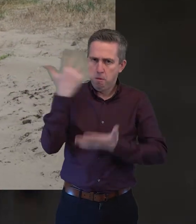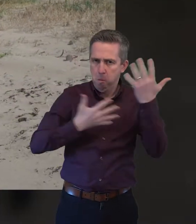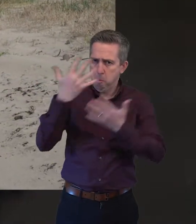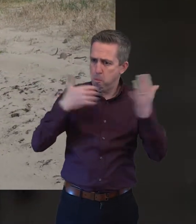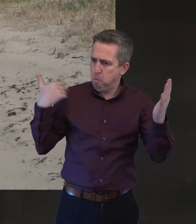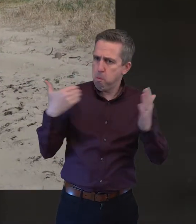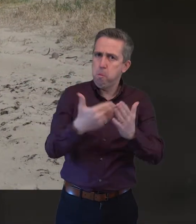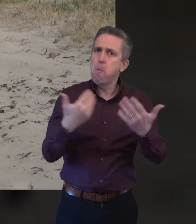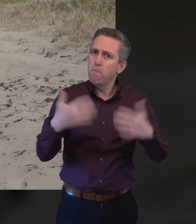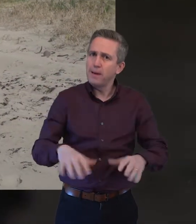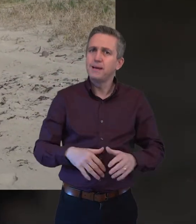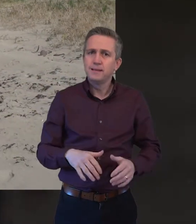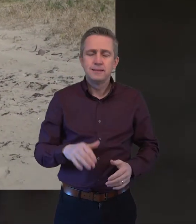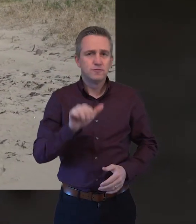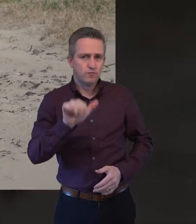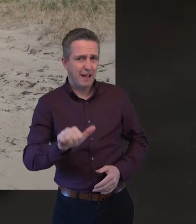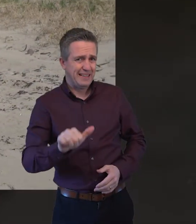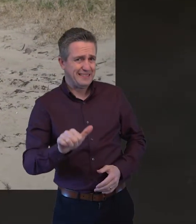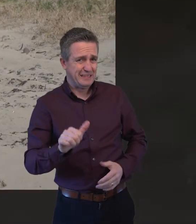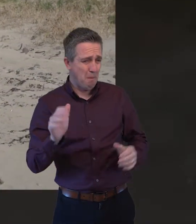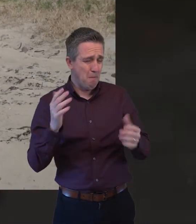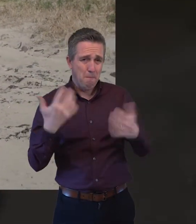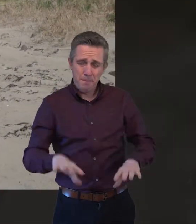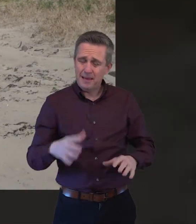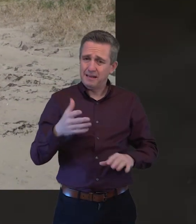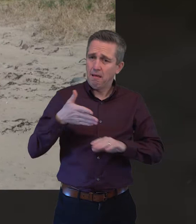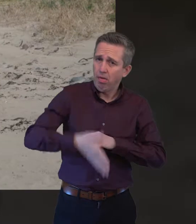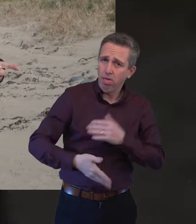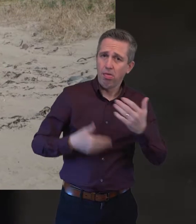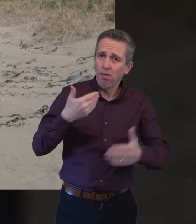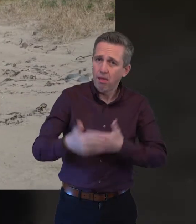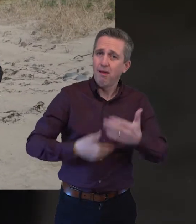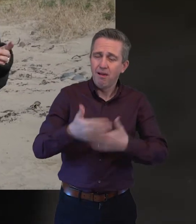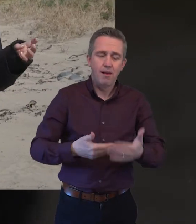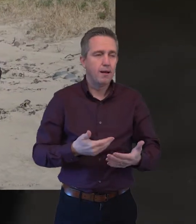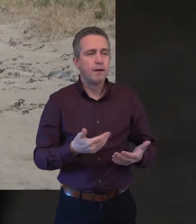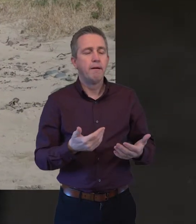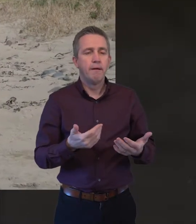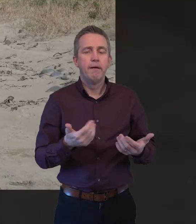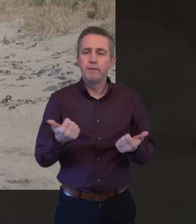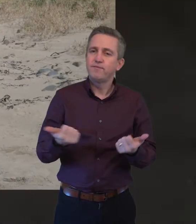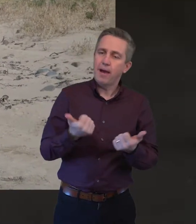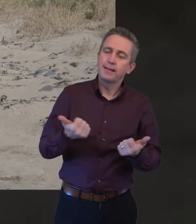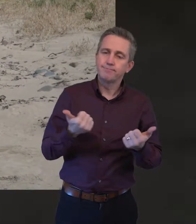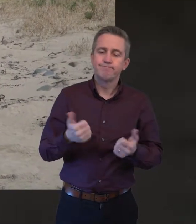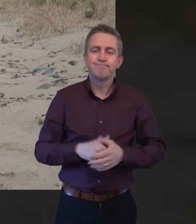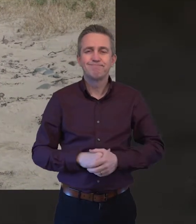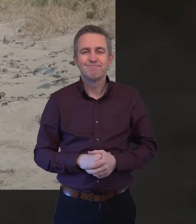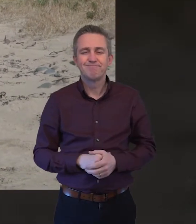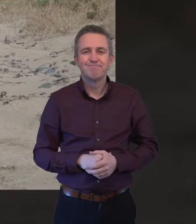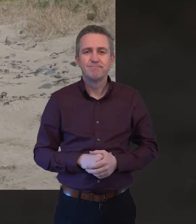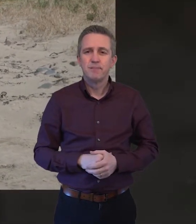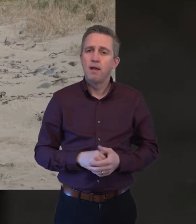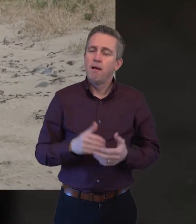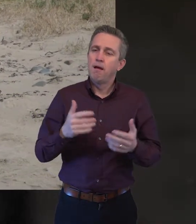half? I know it wasn't half, that's why I said full. No, a full few weeks. I didn't mean it was a half. I just... Doesn't matter.